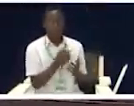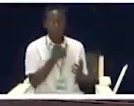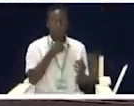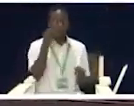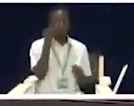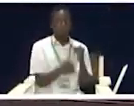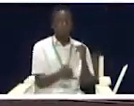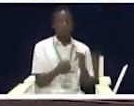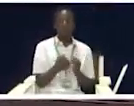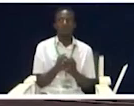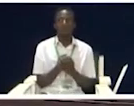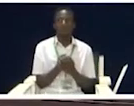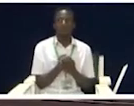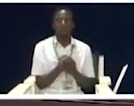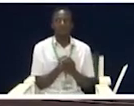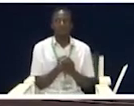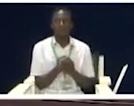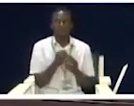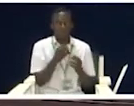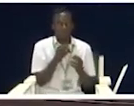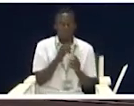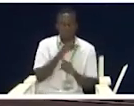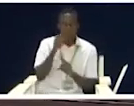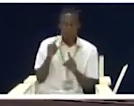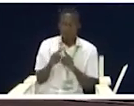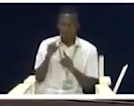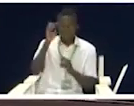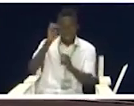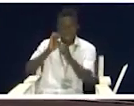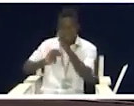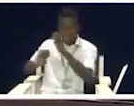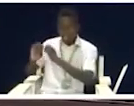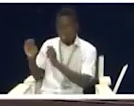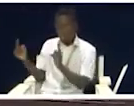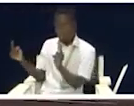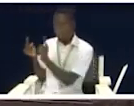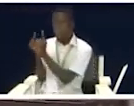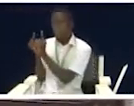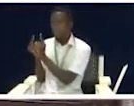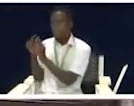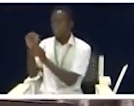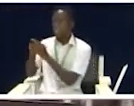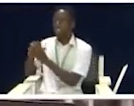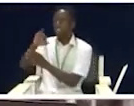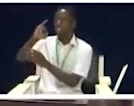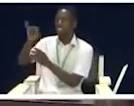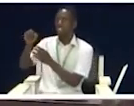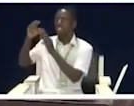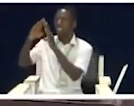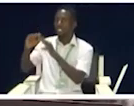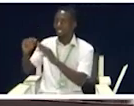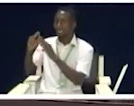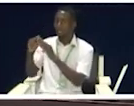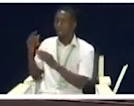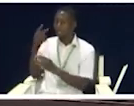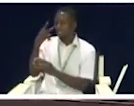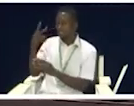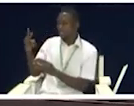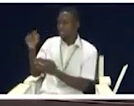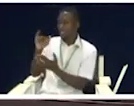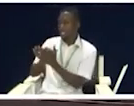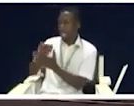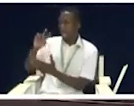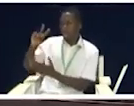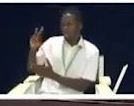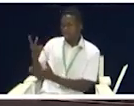now. When Elisha was met by the men of Jericho, they saw that the double portion had rested on him. So they